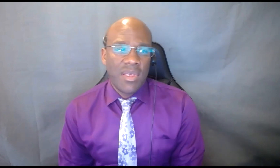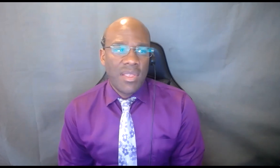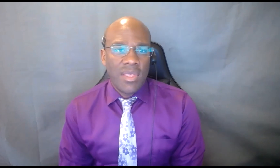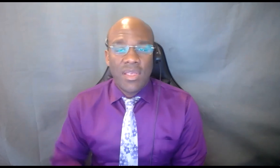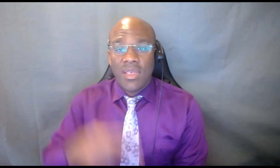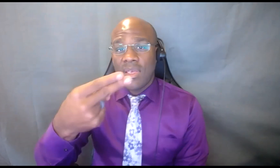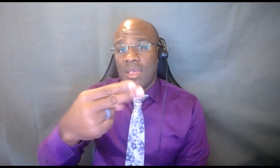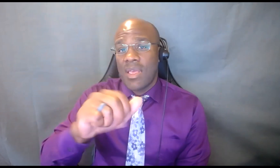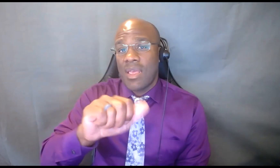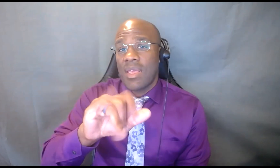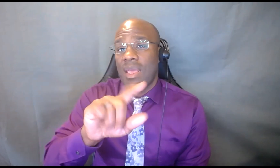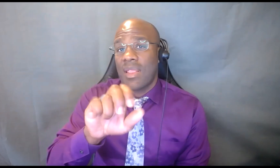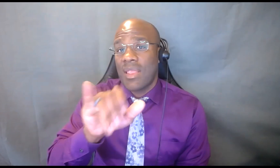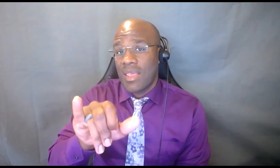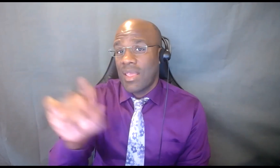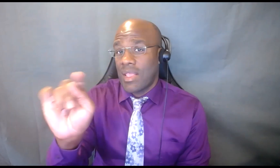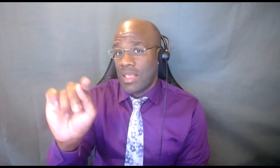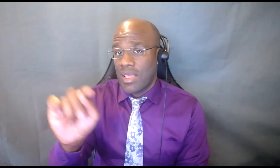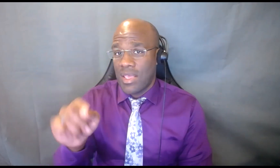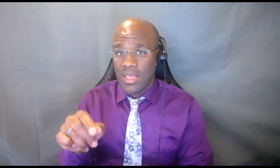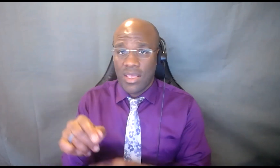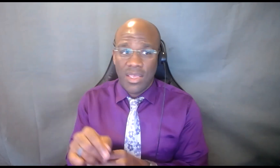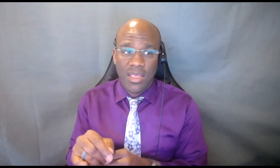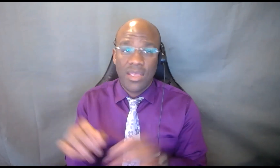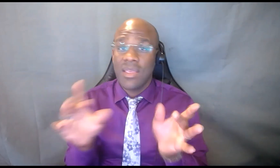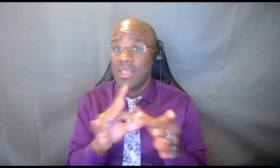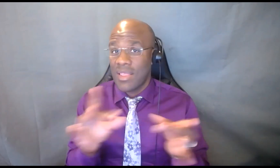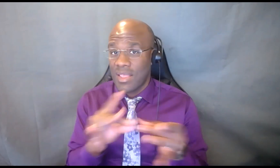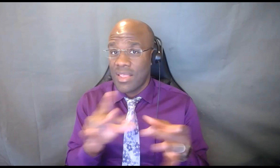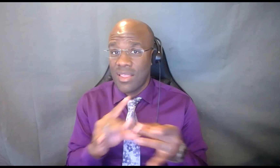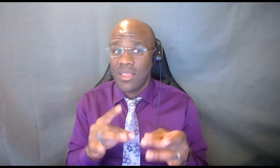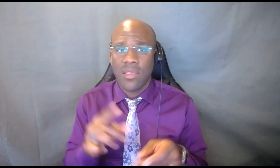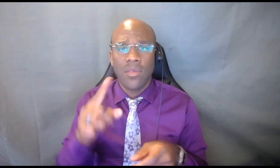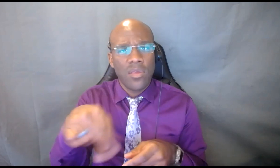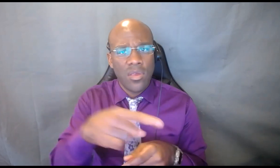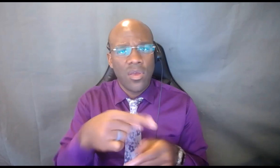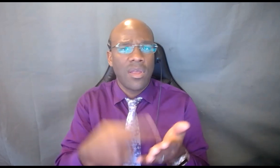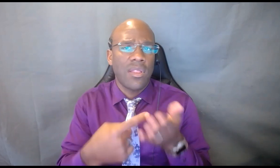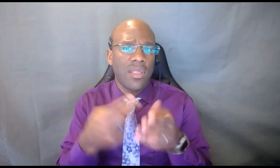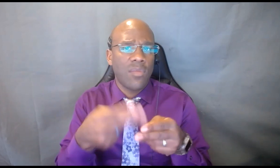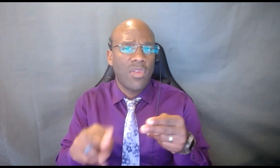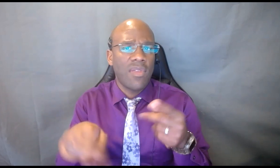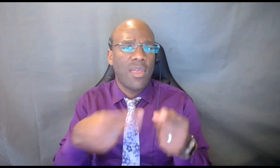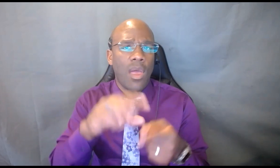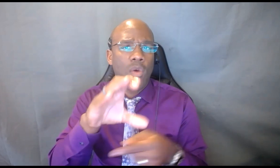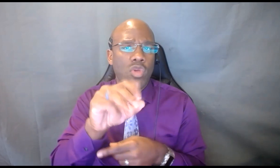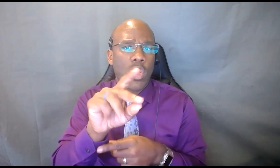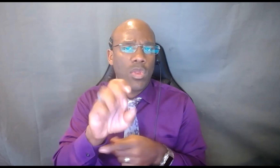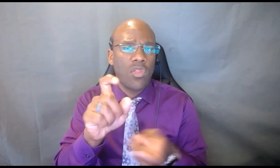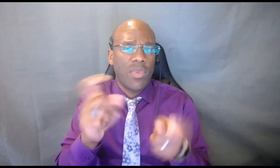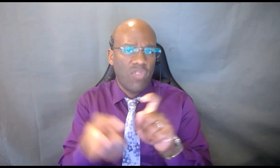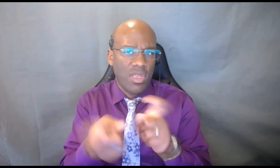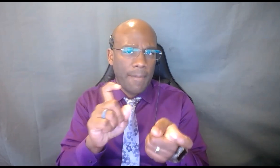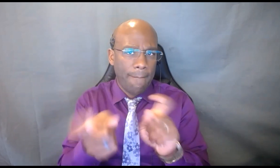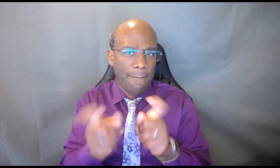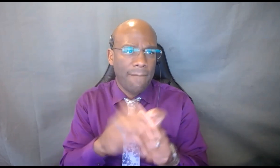Haley Tenor asked, or states first, you talked a bit about code switching in the beginning. Would you